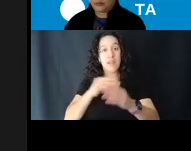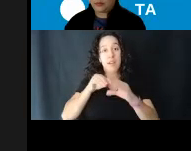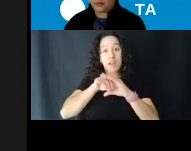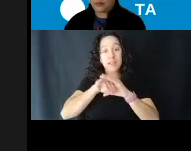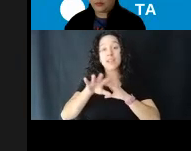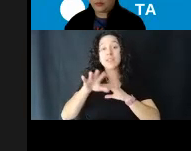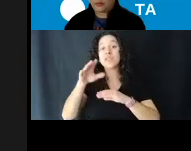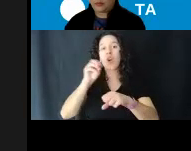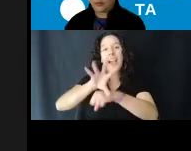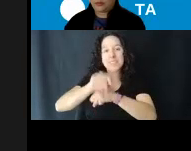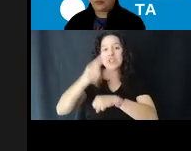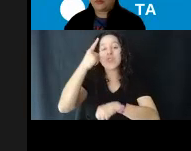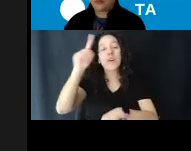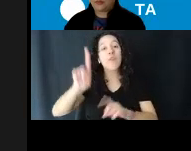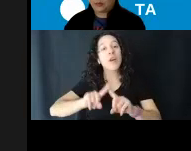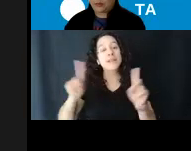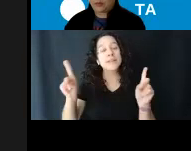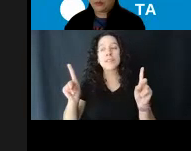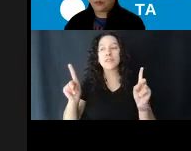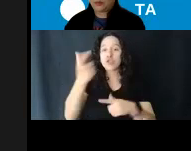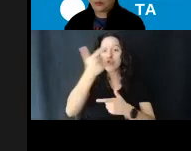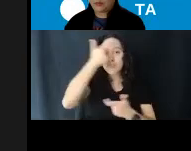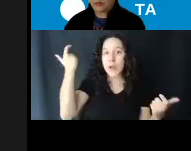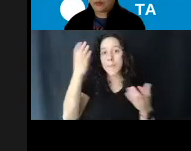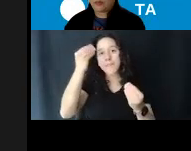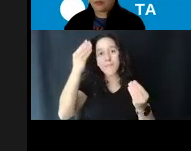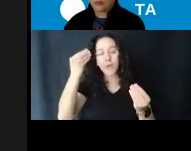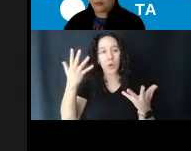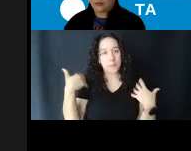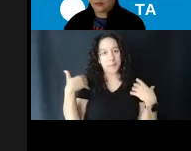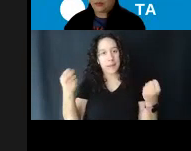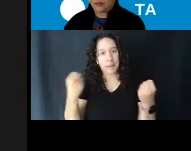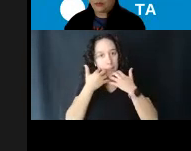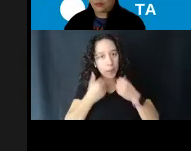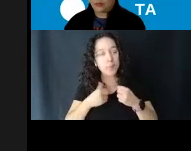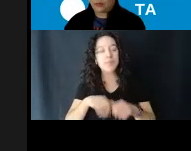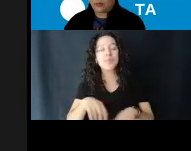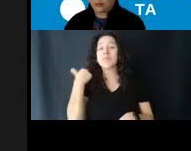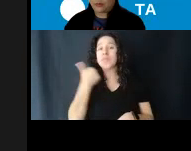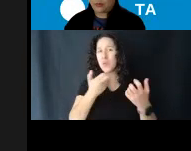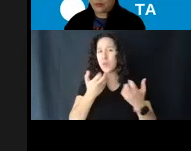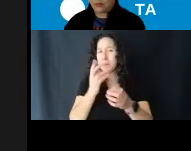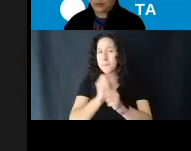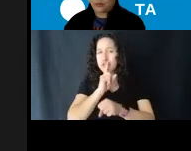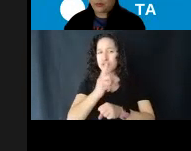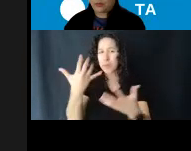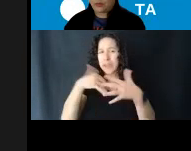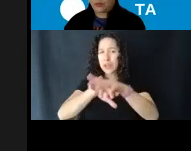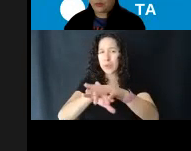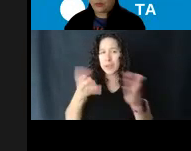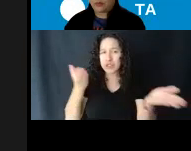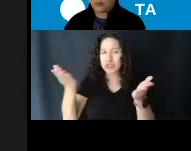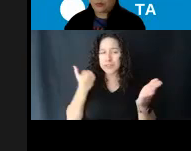And it really expanded to looking into ways to integrate services in schools